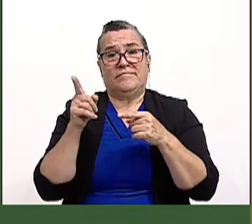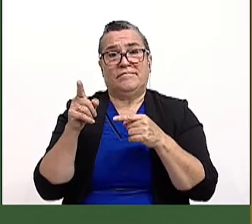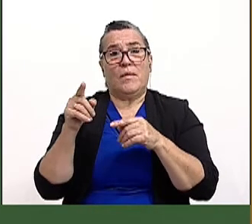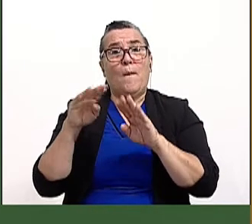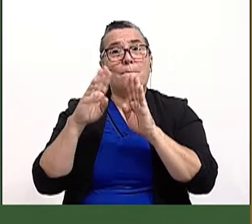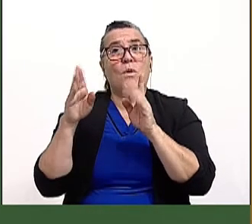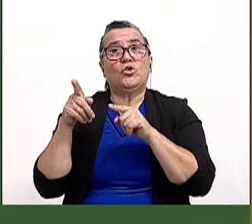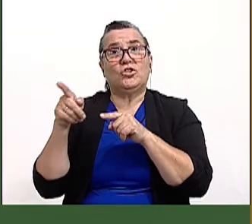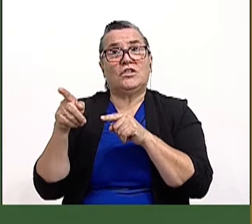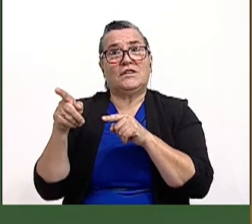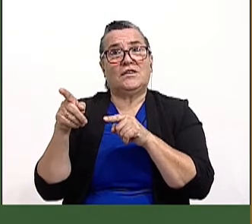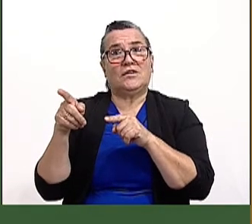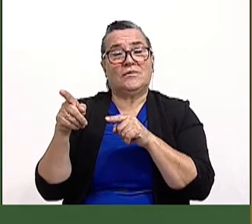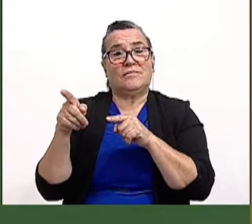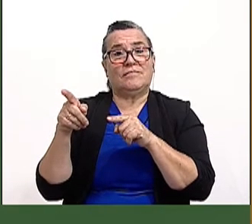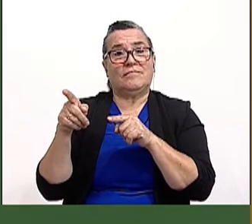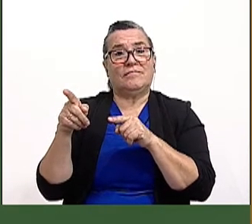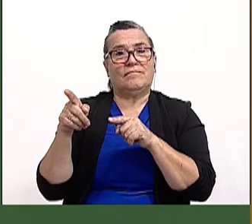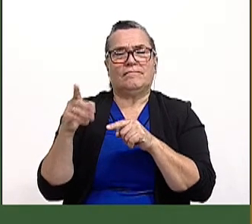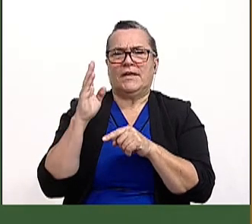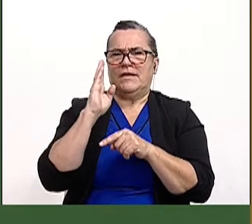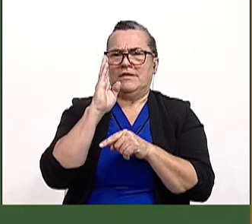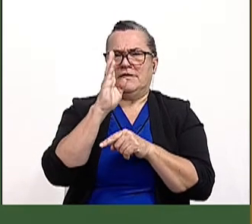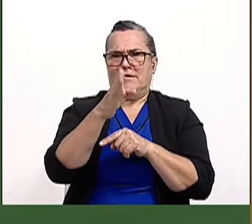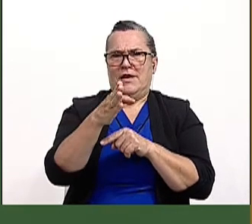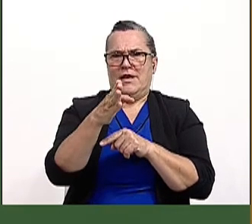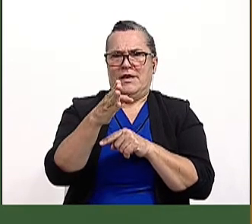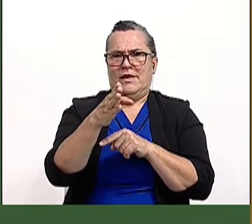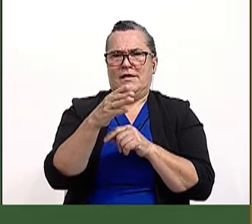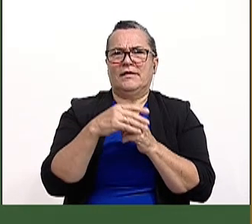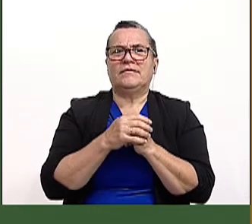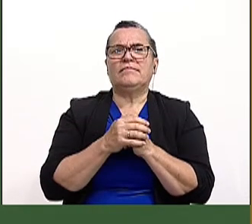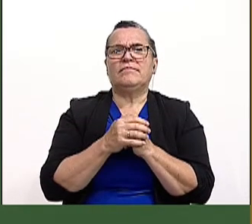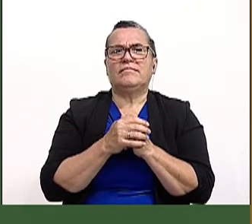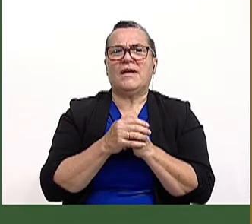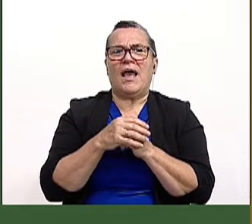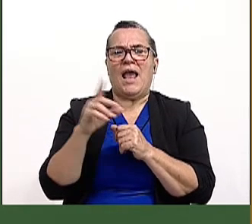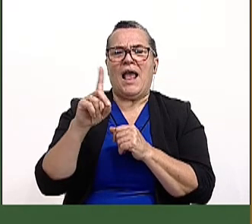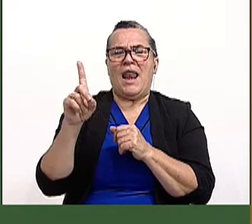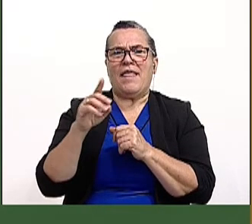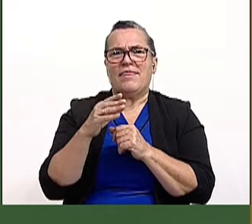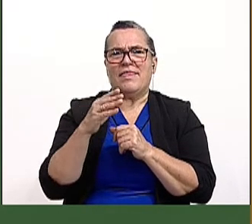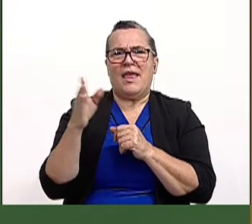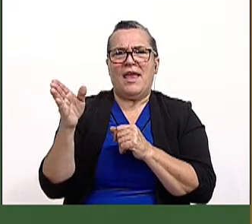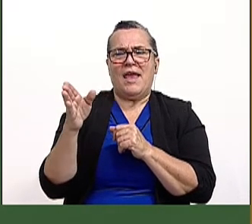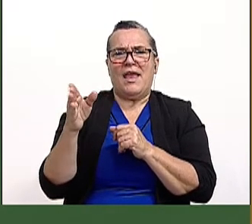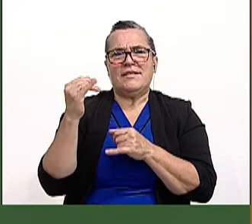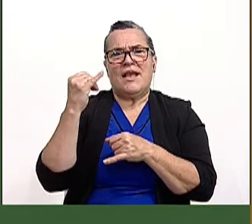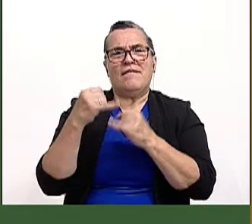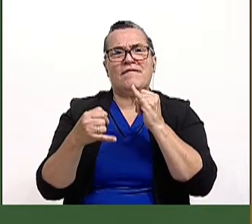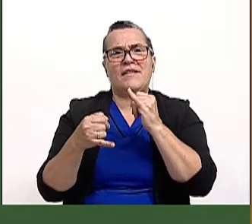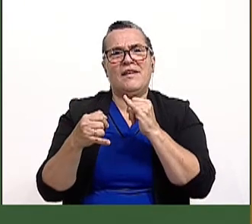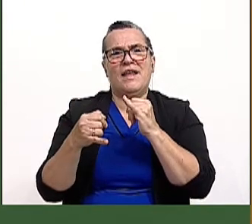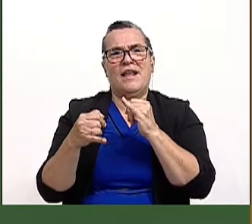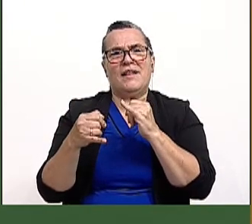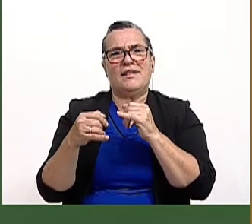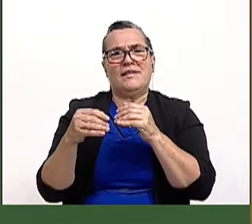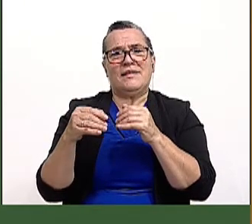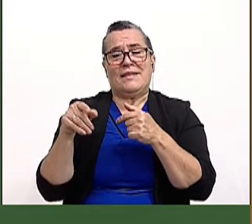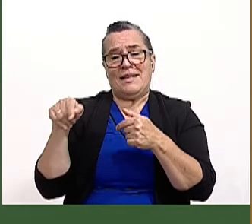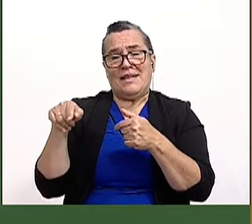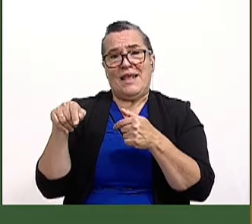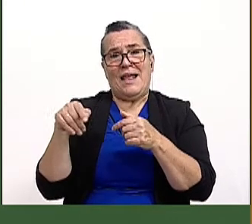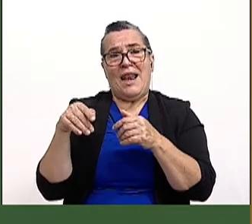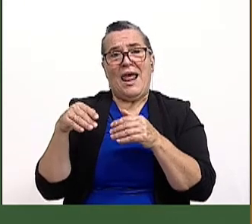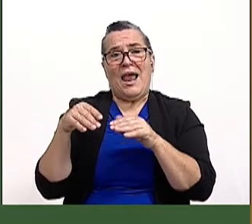museum. In this case, you have to go straight ahead and turn right at the end of this street.